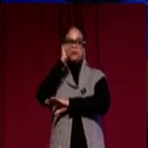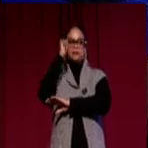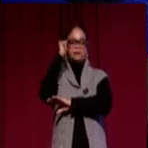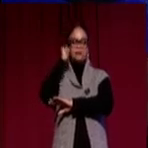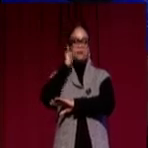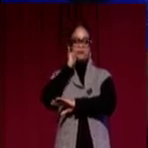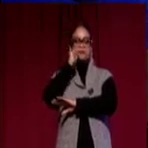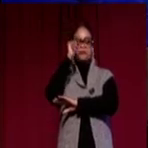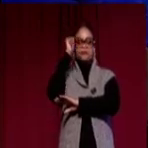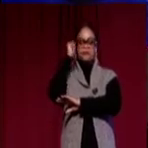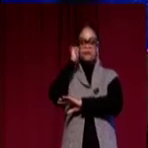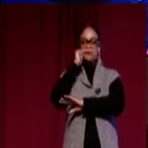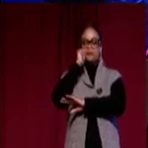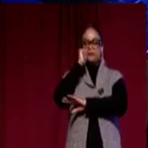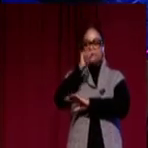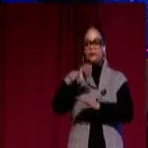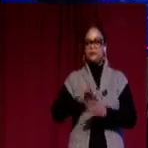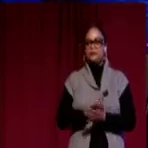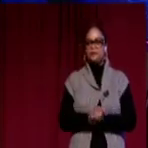to day.